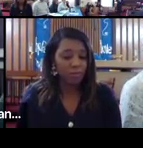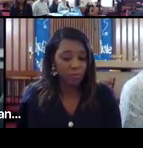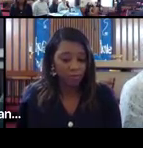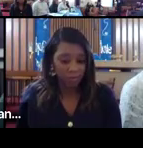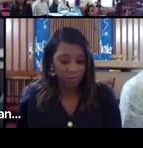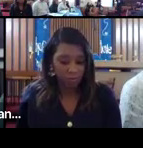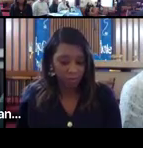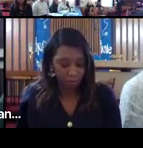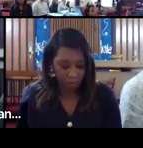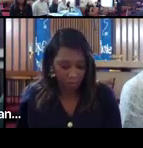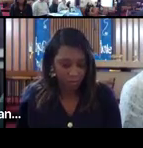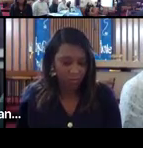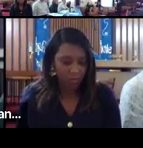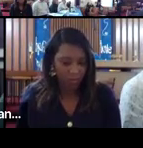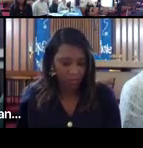so